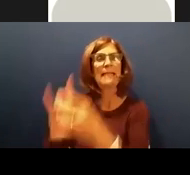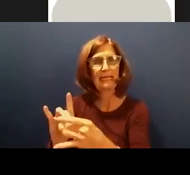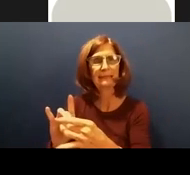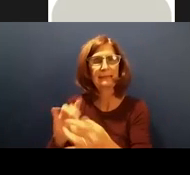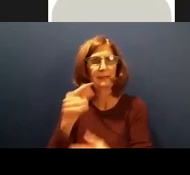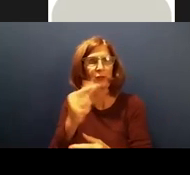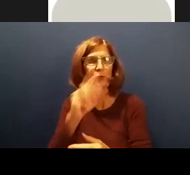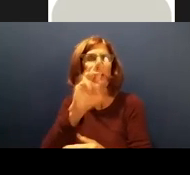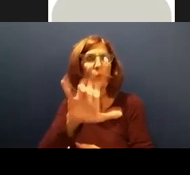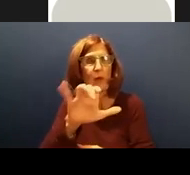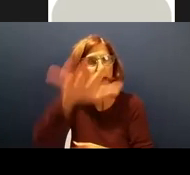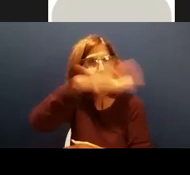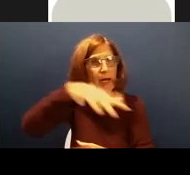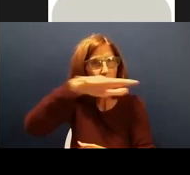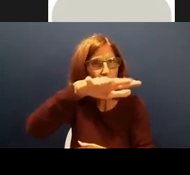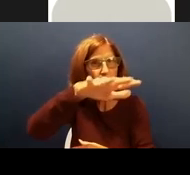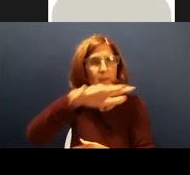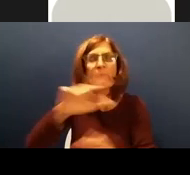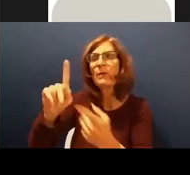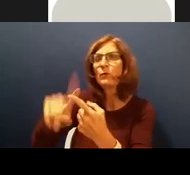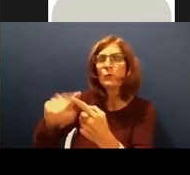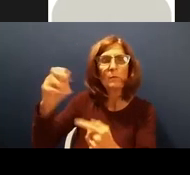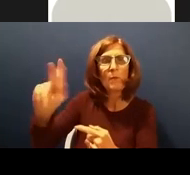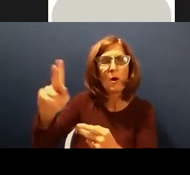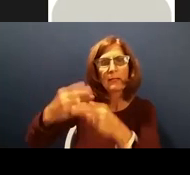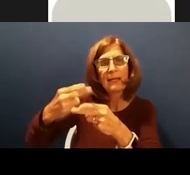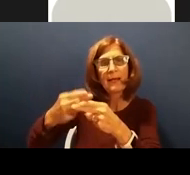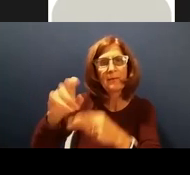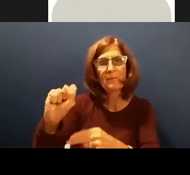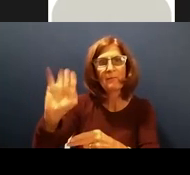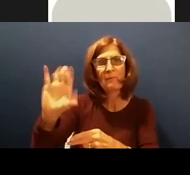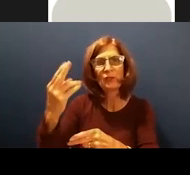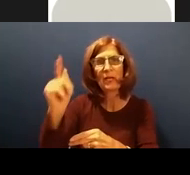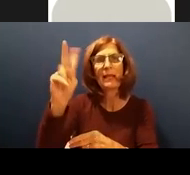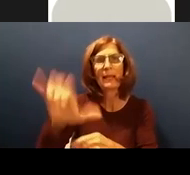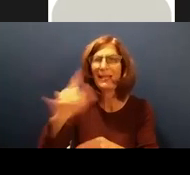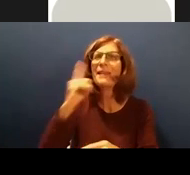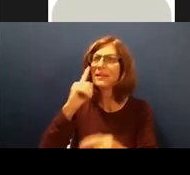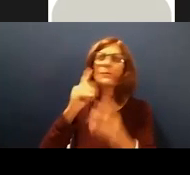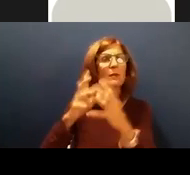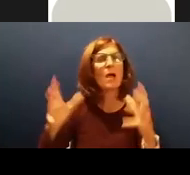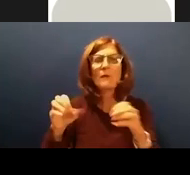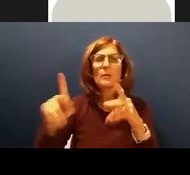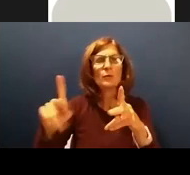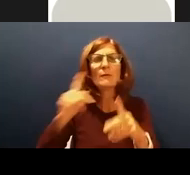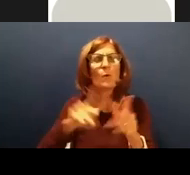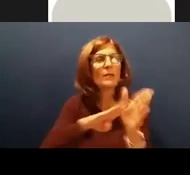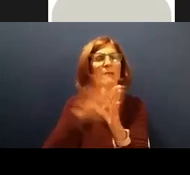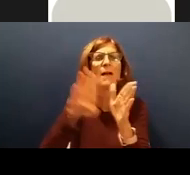Shenley. Yeah, I think there's a lot of opportunity for development in